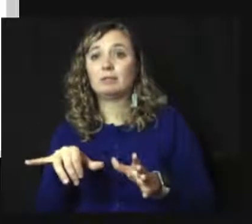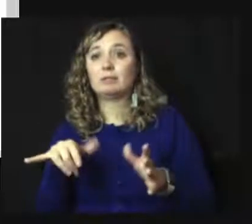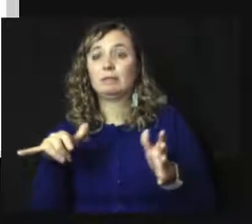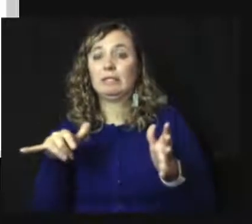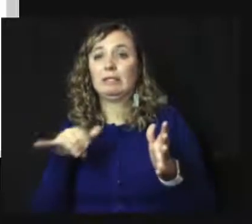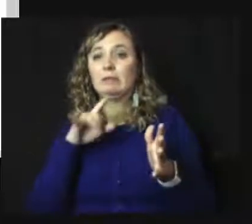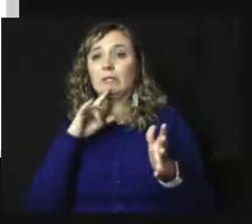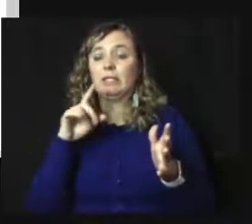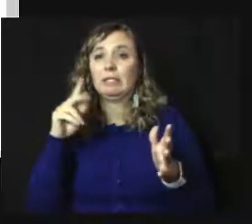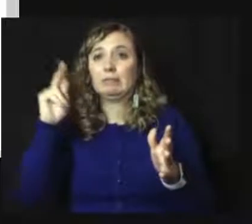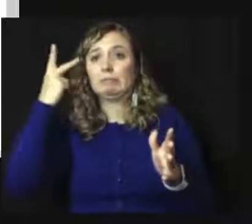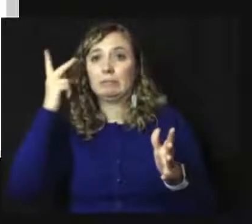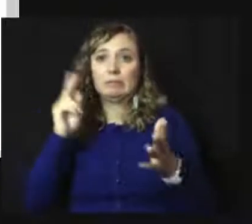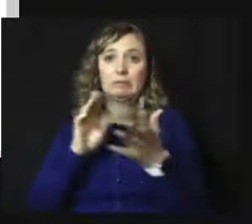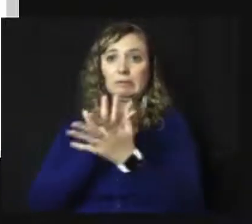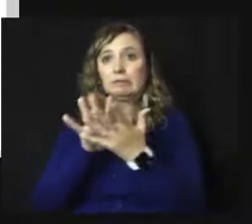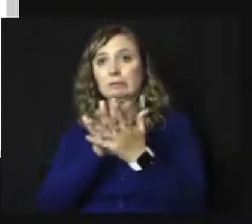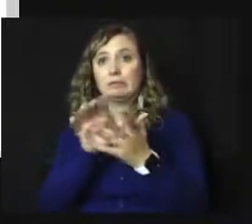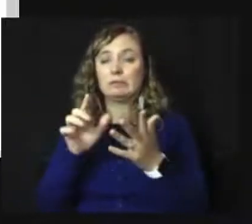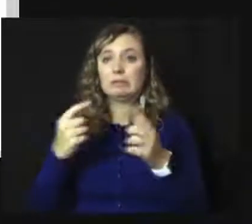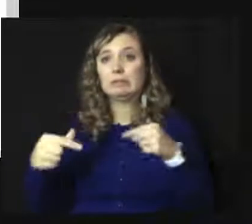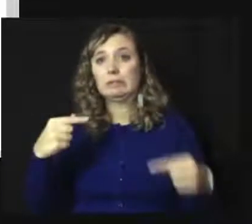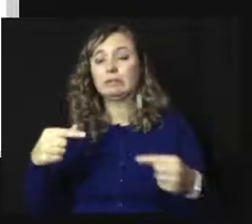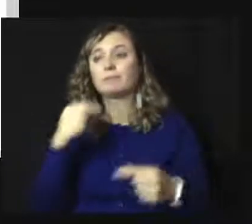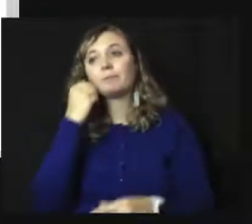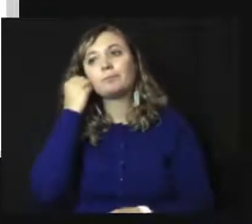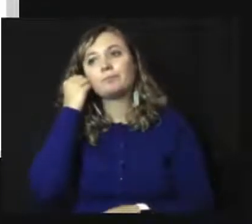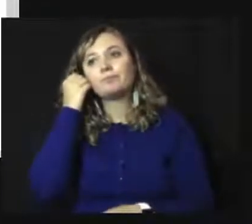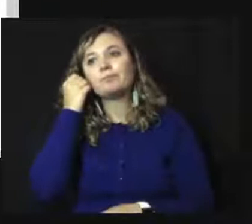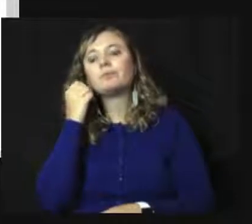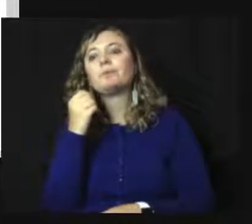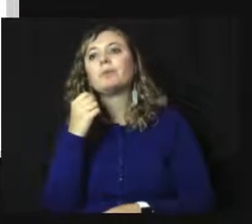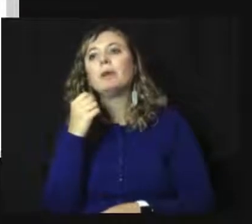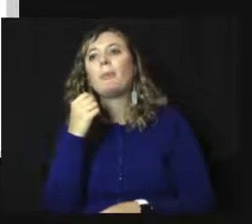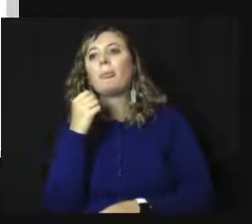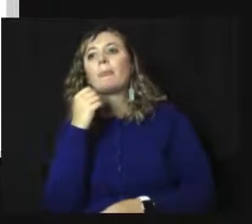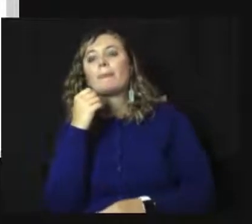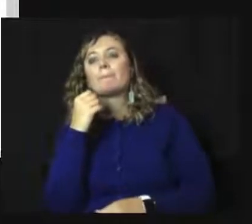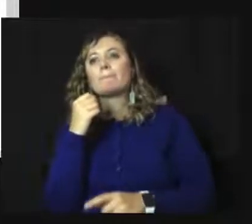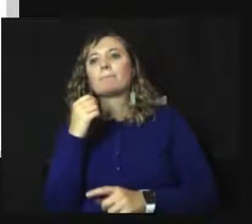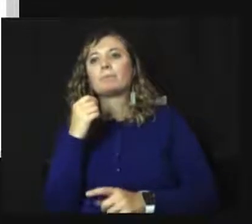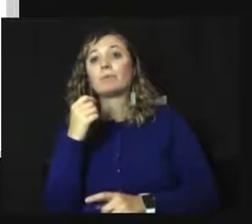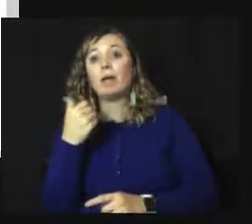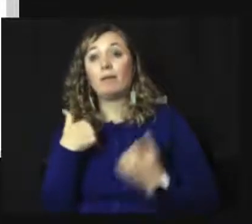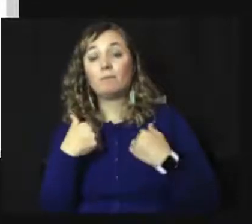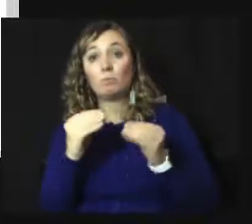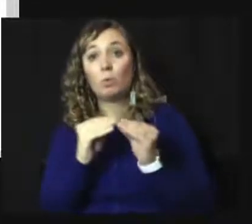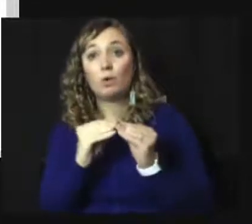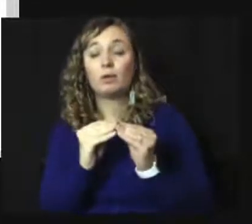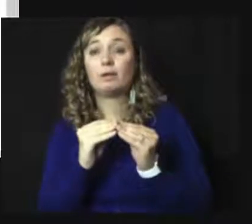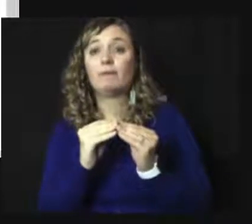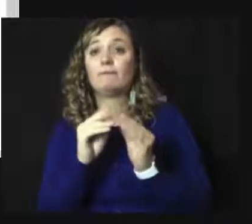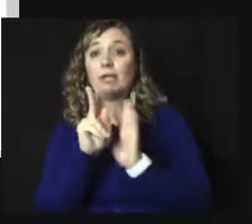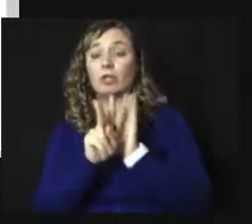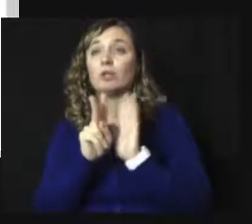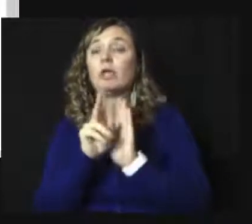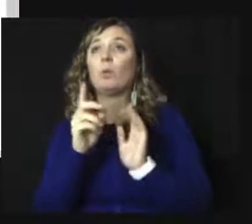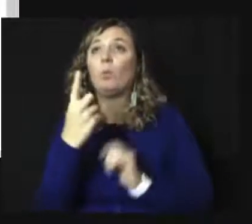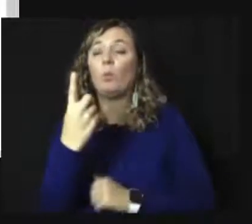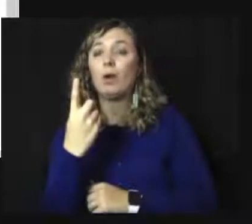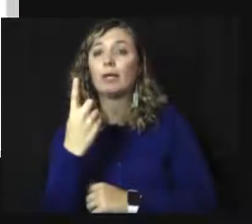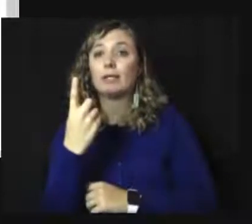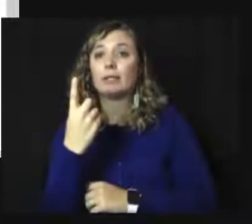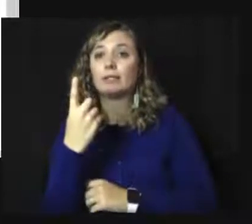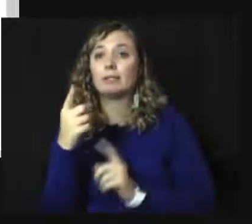PDF with several links, and we'll get, into all of that later. But one of them is a video on specifically representation of